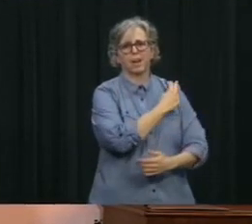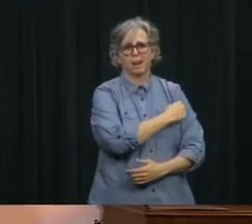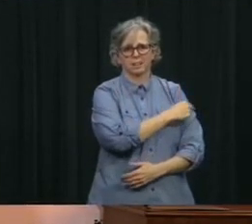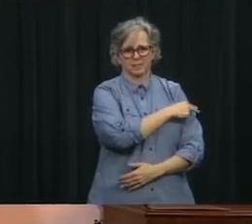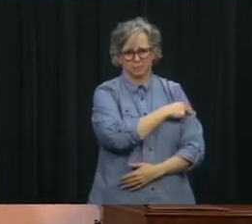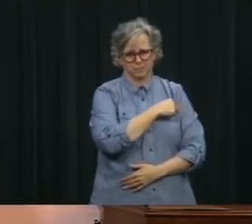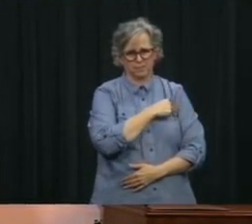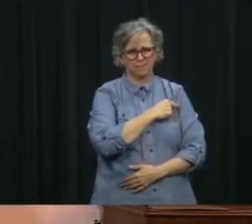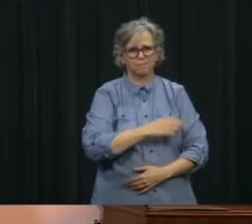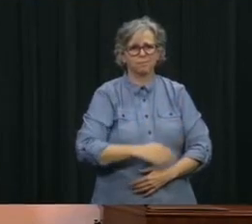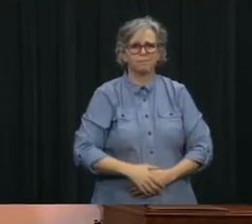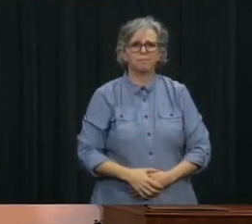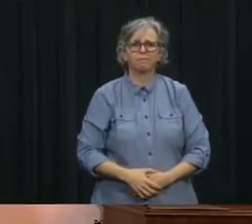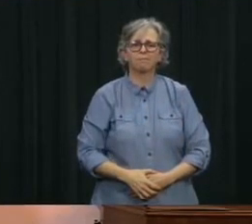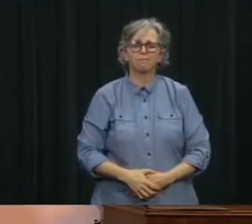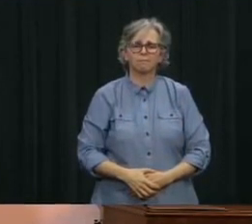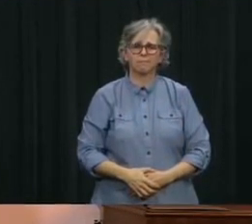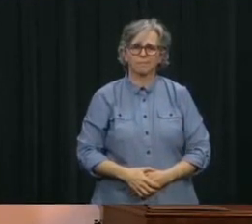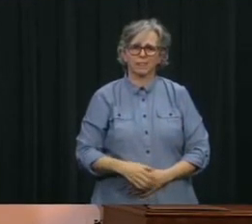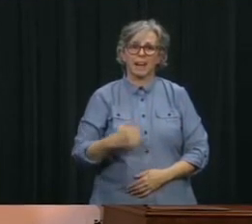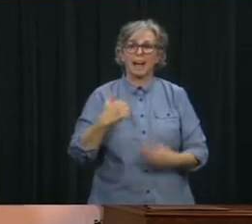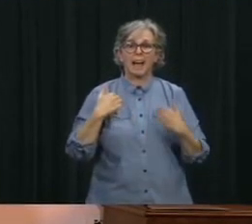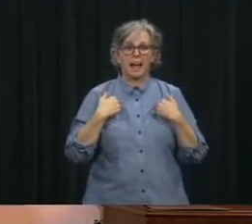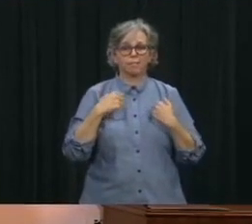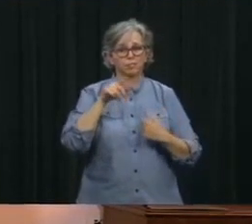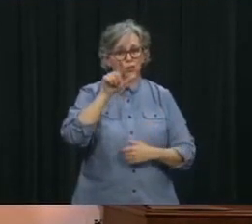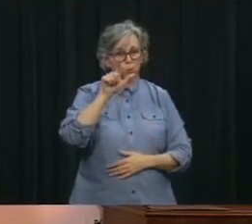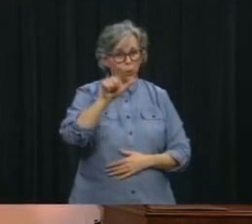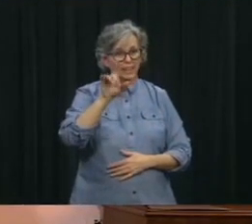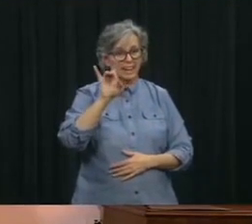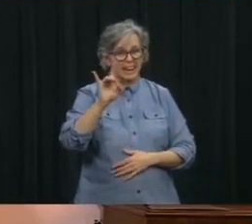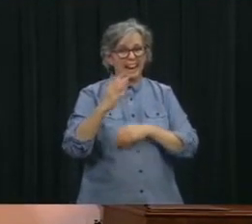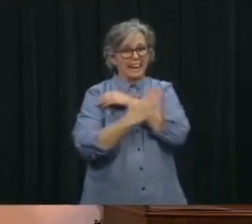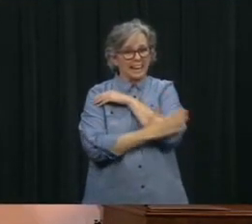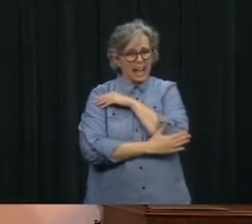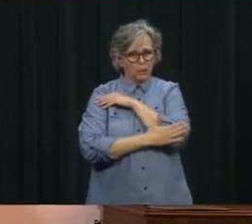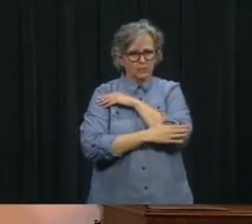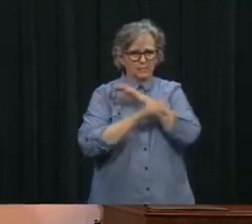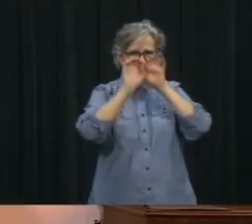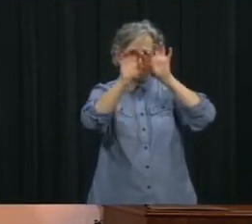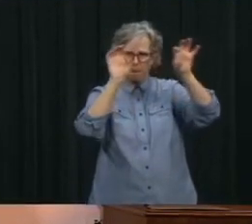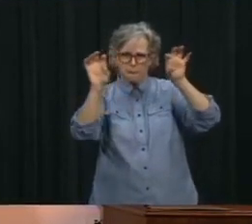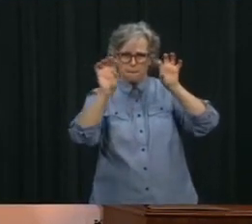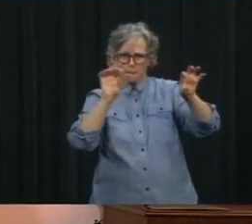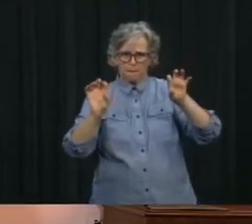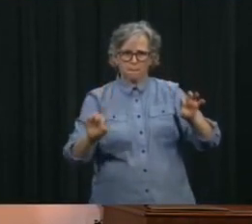cases documented in 28 counties. And I will say